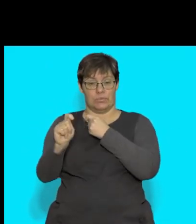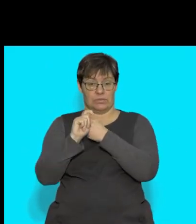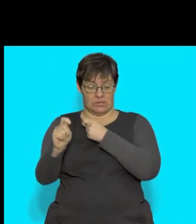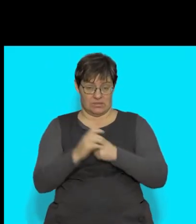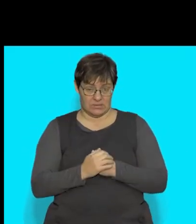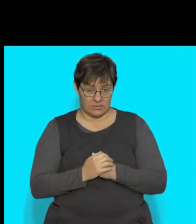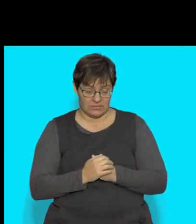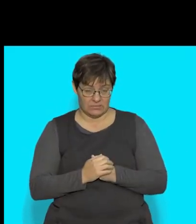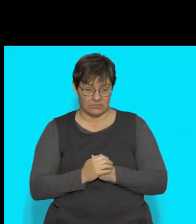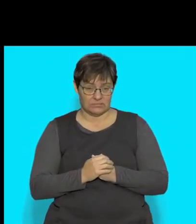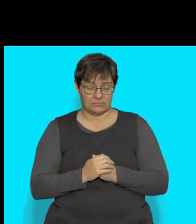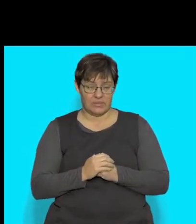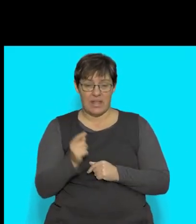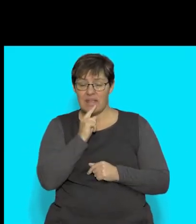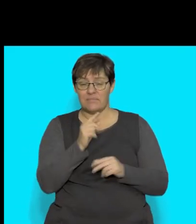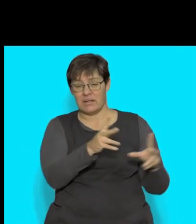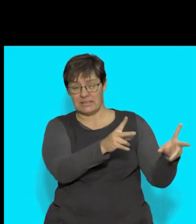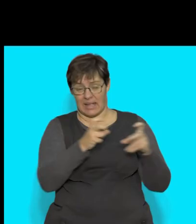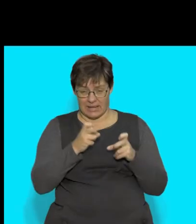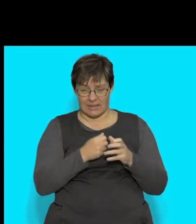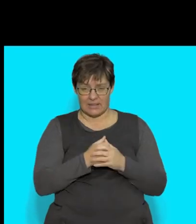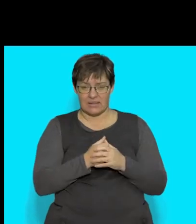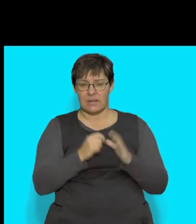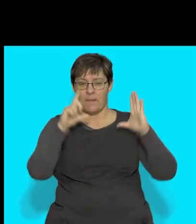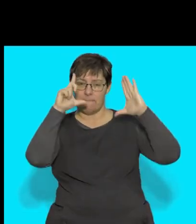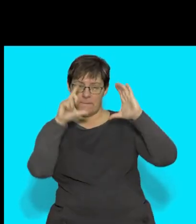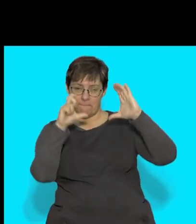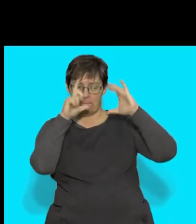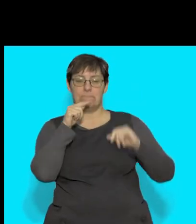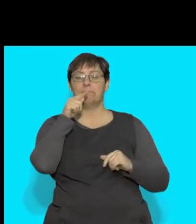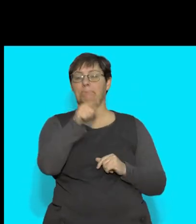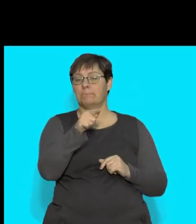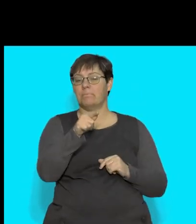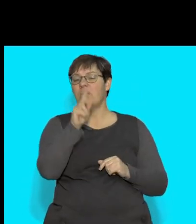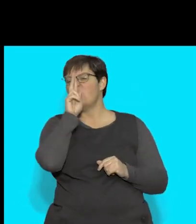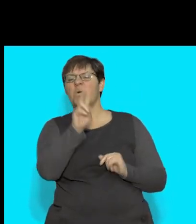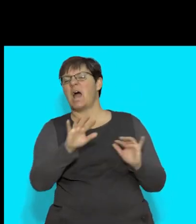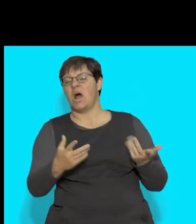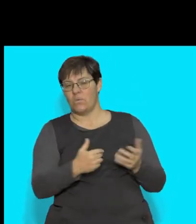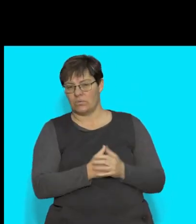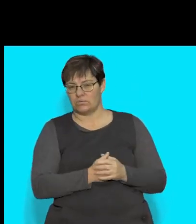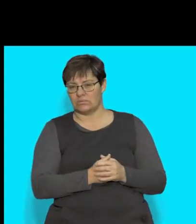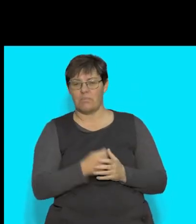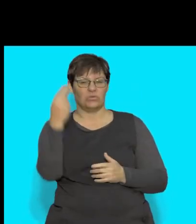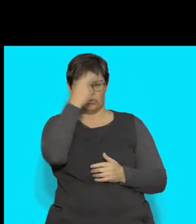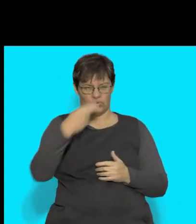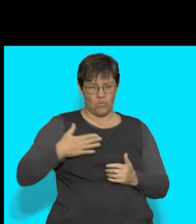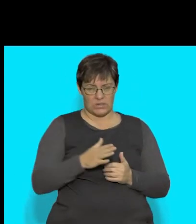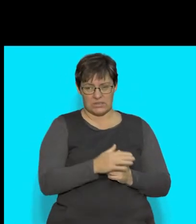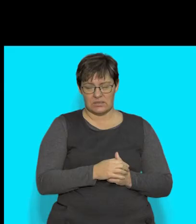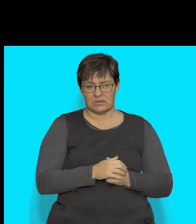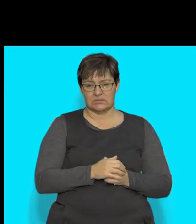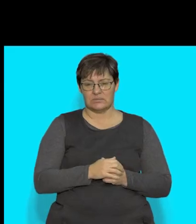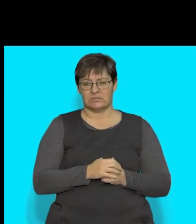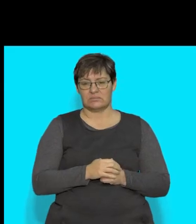I've indicated over here, I'm going to redraw it over here. So this little part of the tubule, and